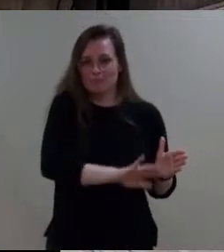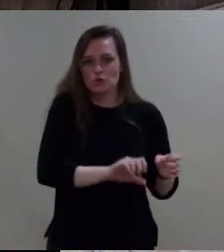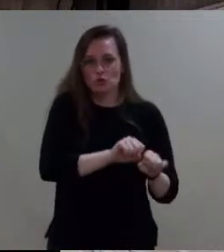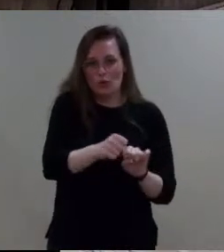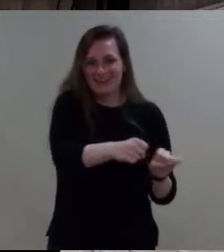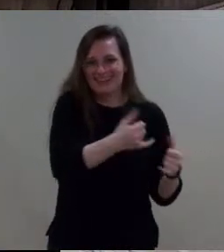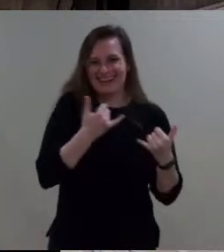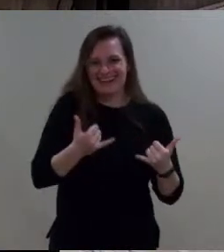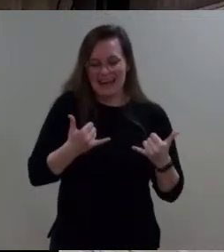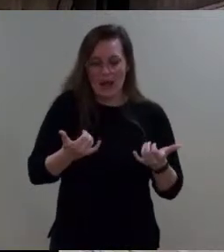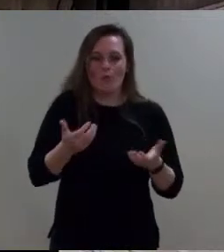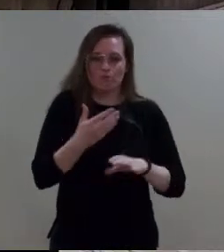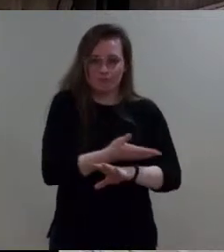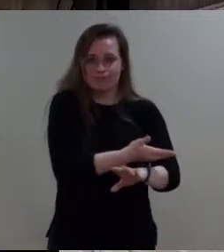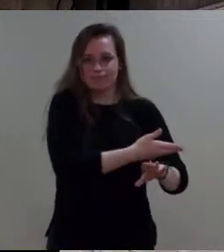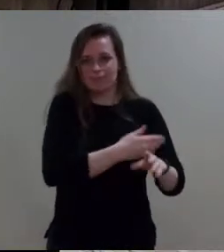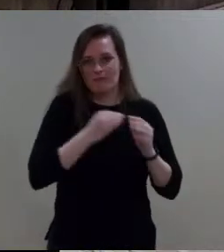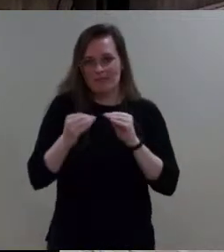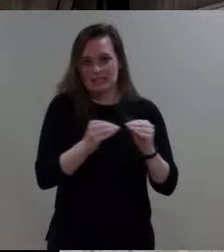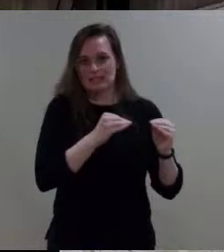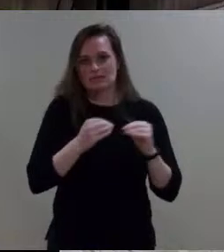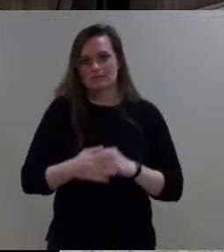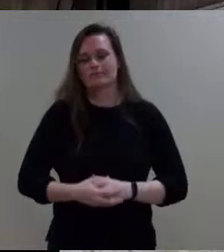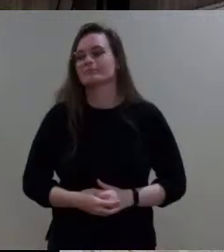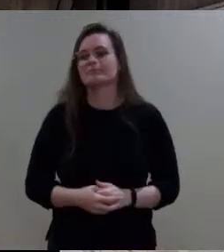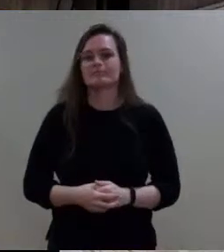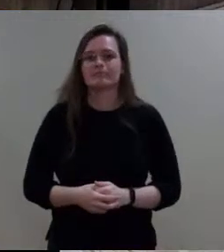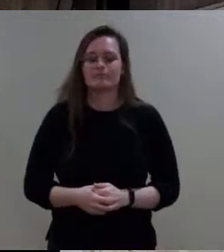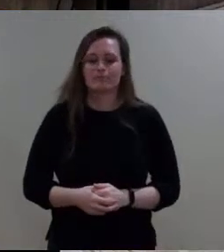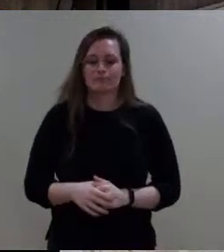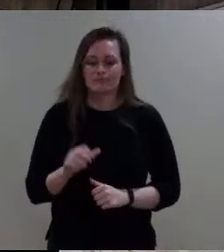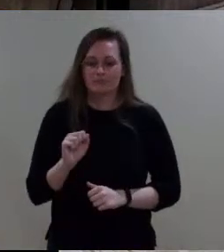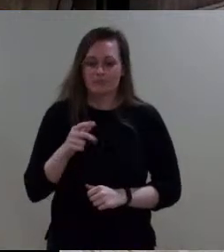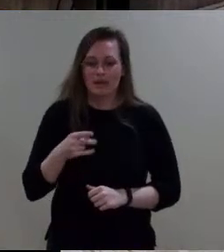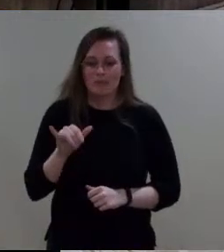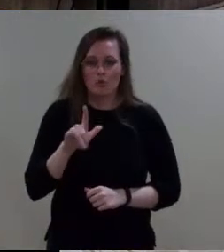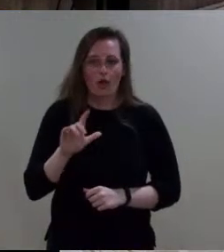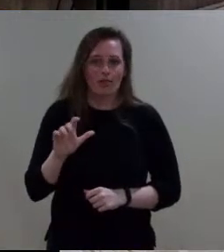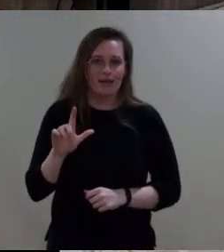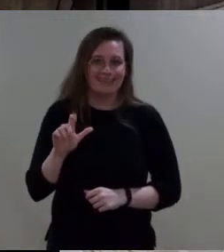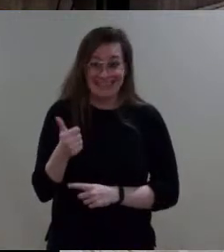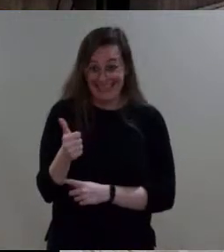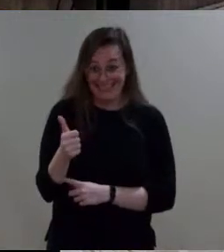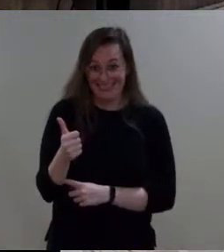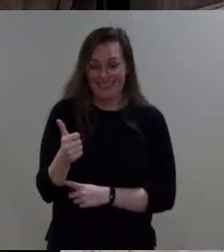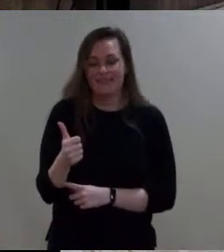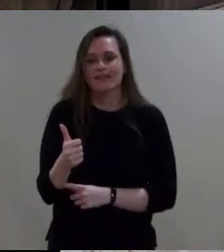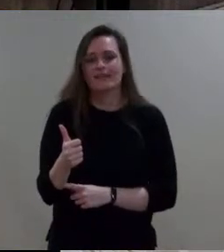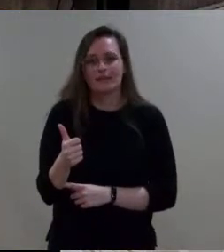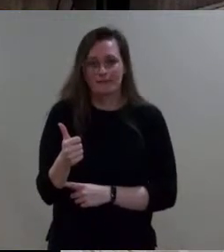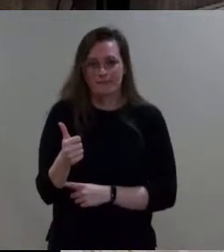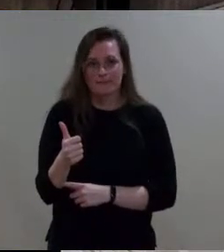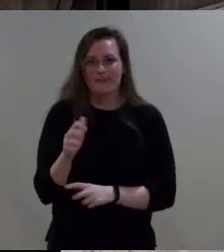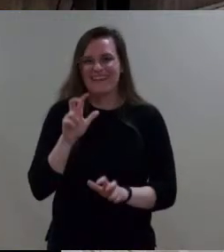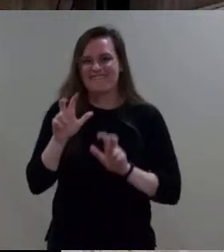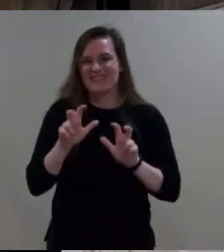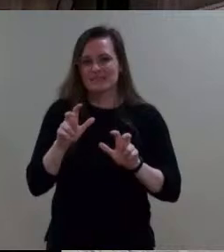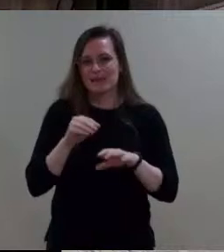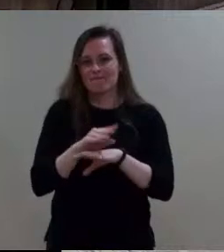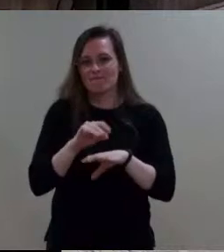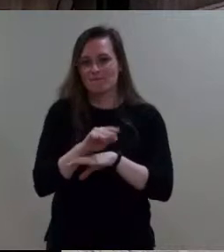fixing that force main. April the 10th was Investment Advisory